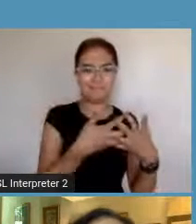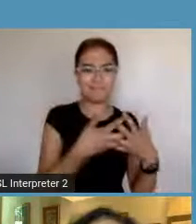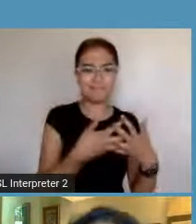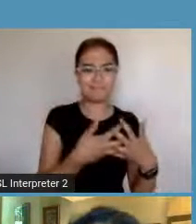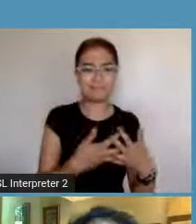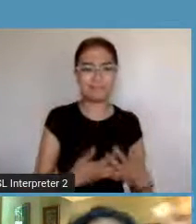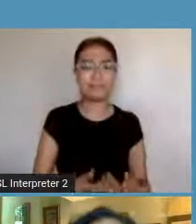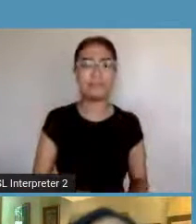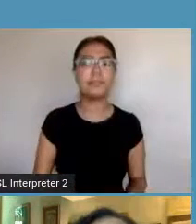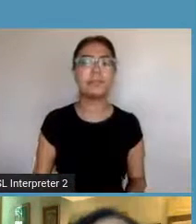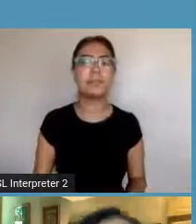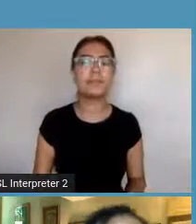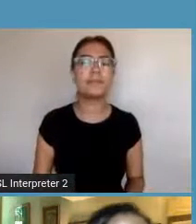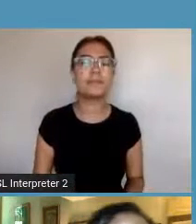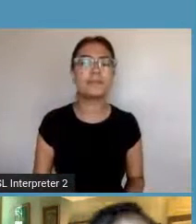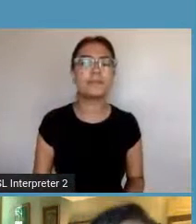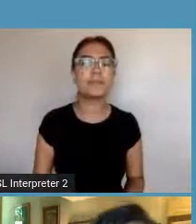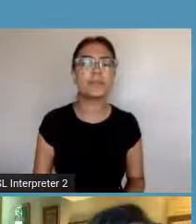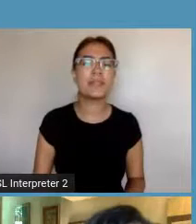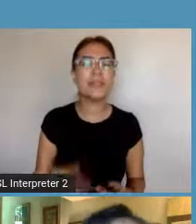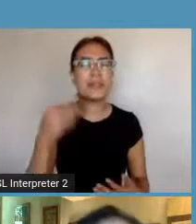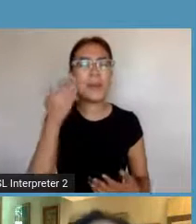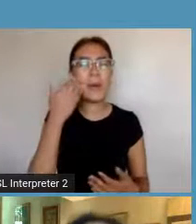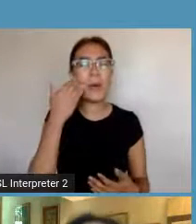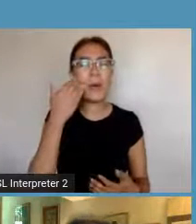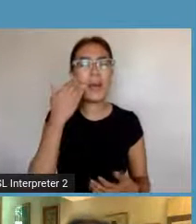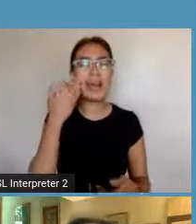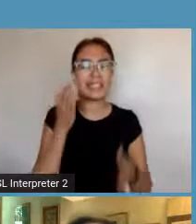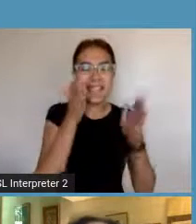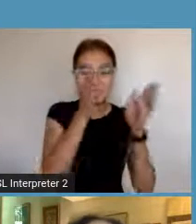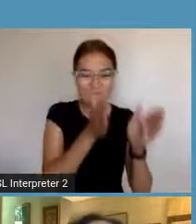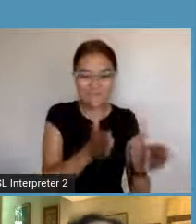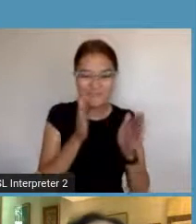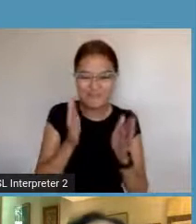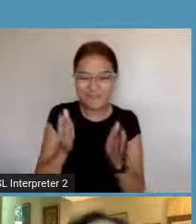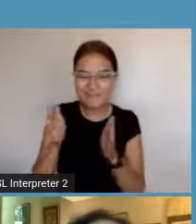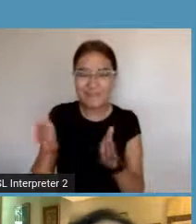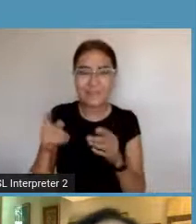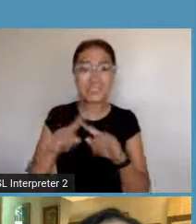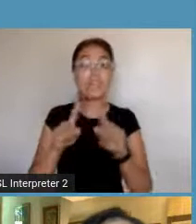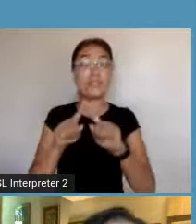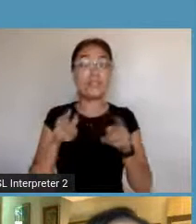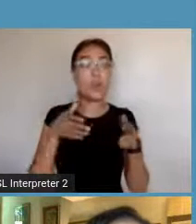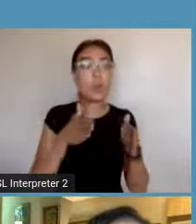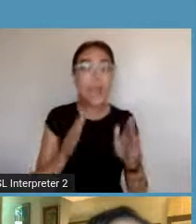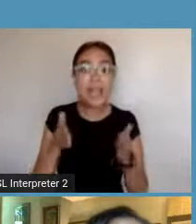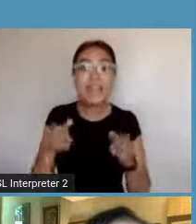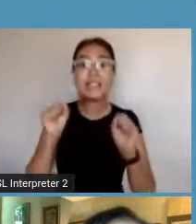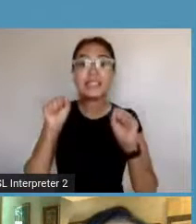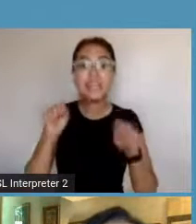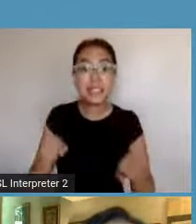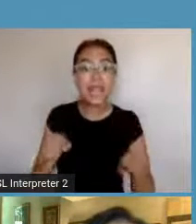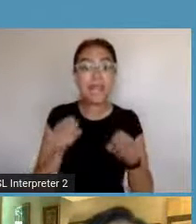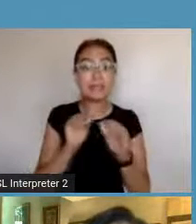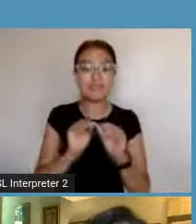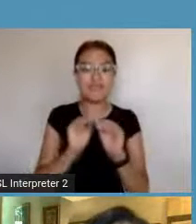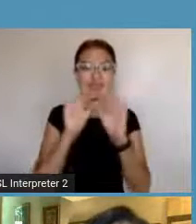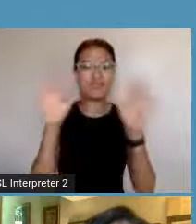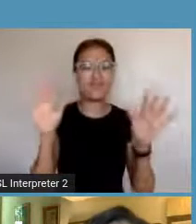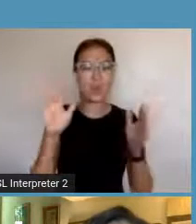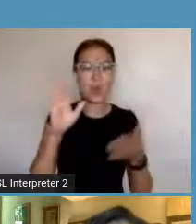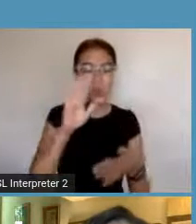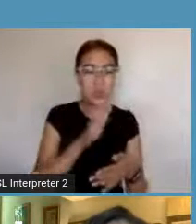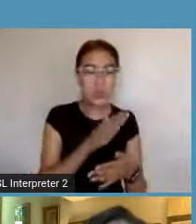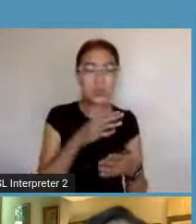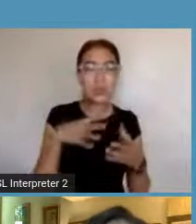mapping. There are just so many ways that you can tell your story through digitization using these open source digital